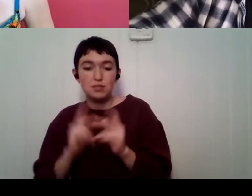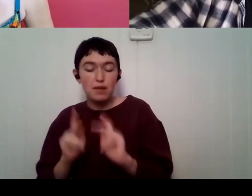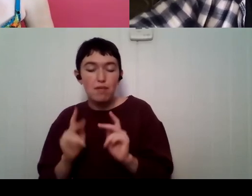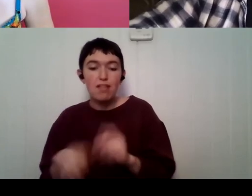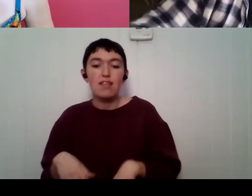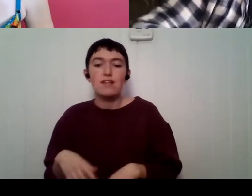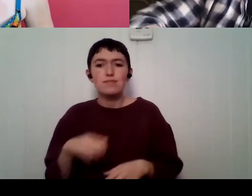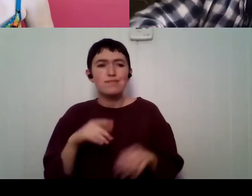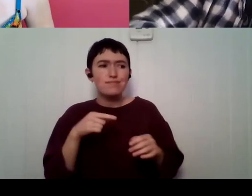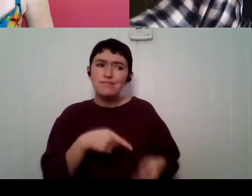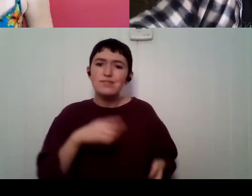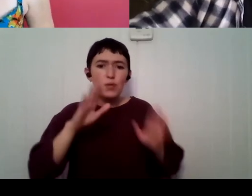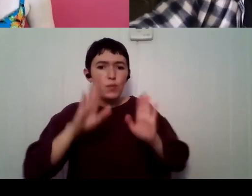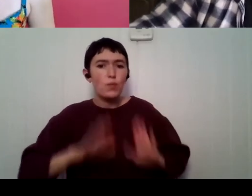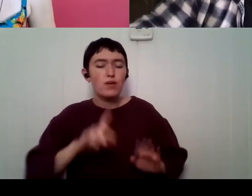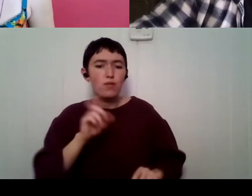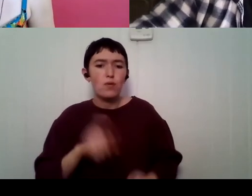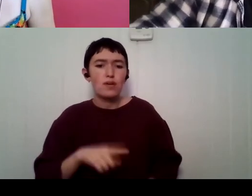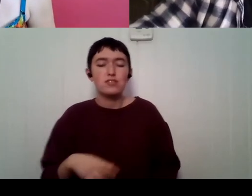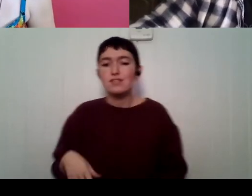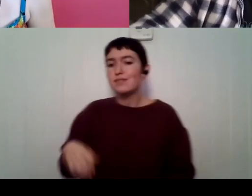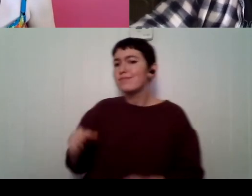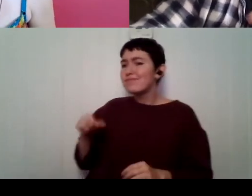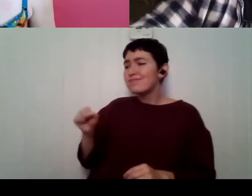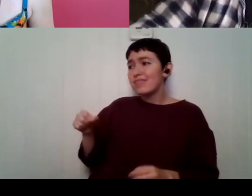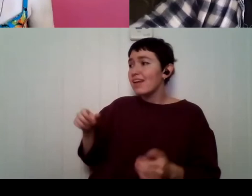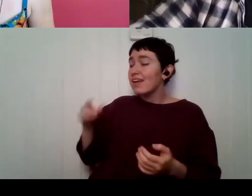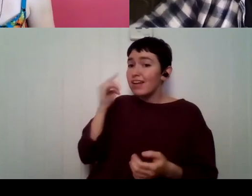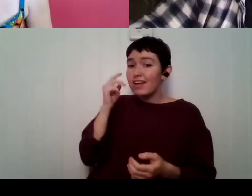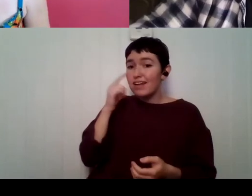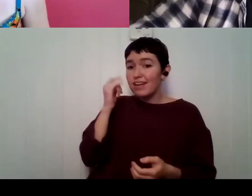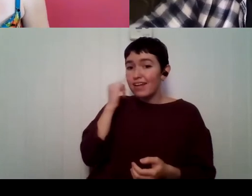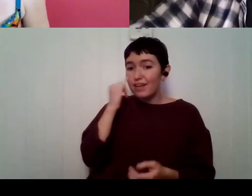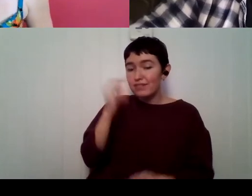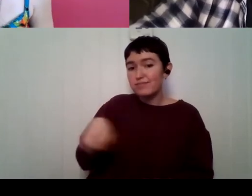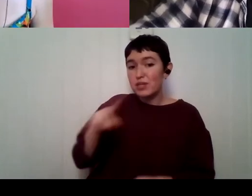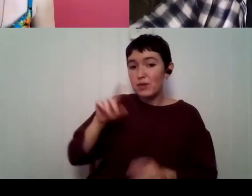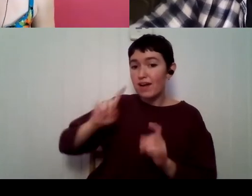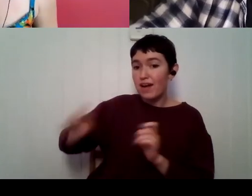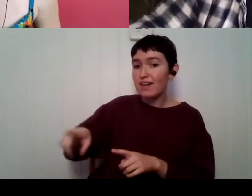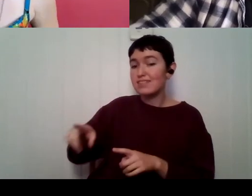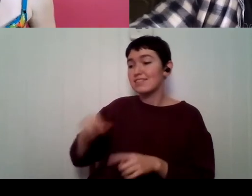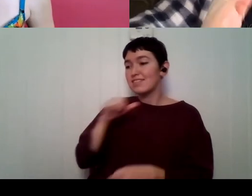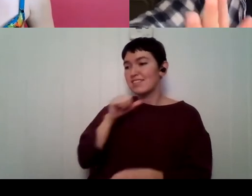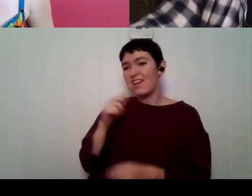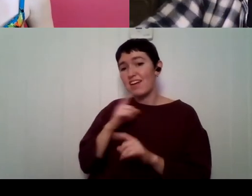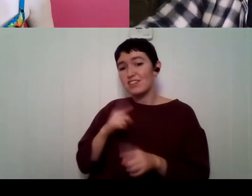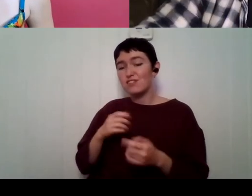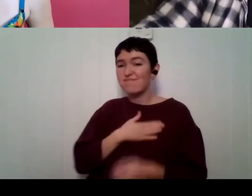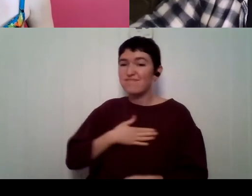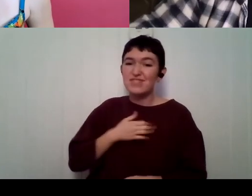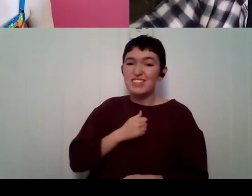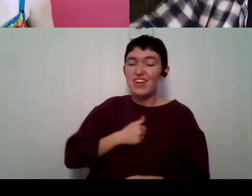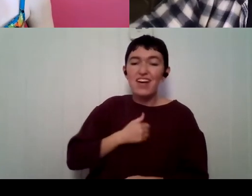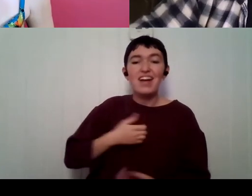get to all of them. So if you asked a question and we didn't get to it, I'm sorry. We went through as many as we possibly could. And our next